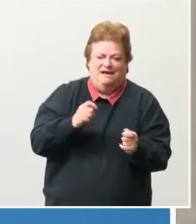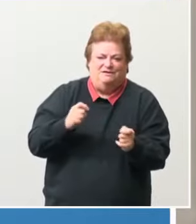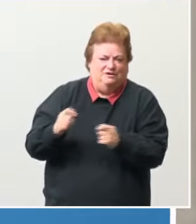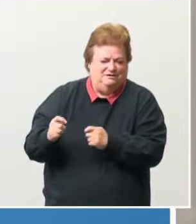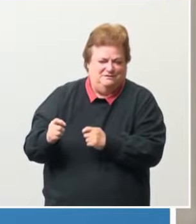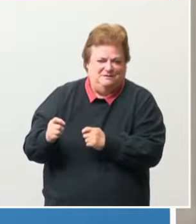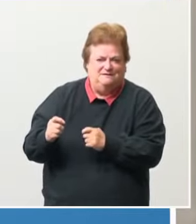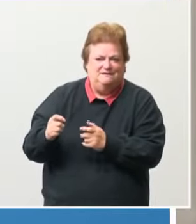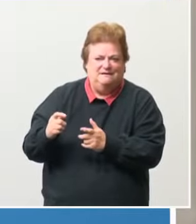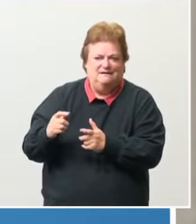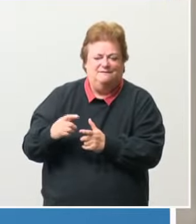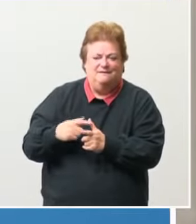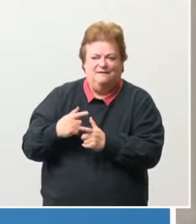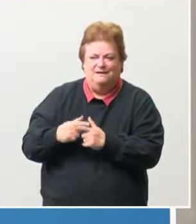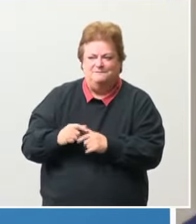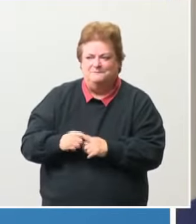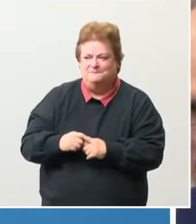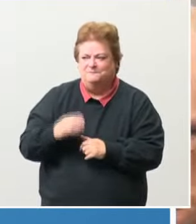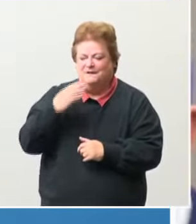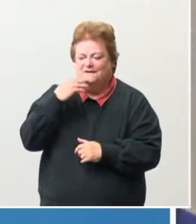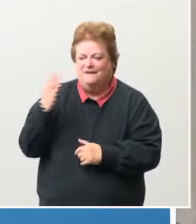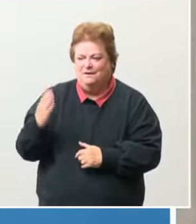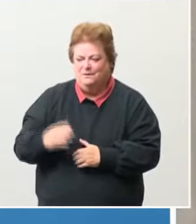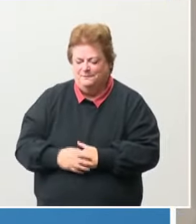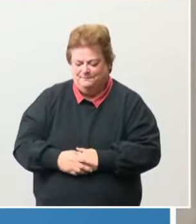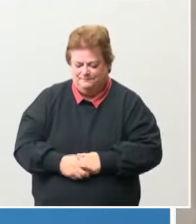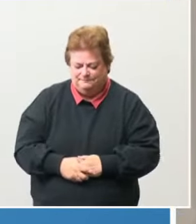shove. Thank you. Uh-huh.